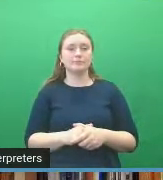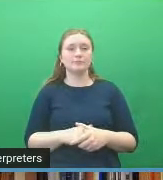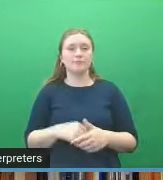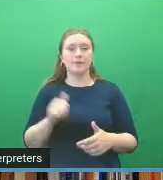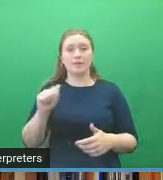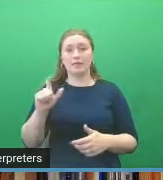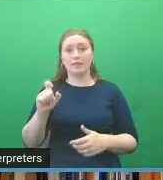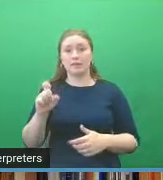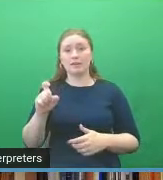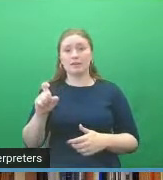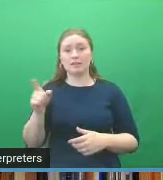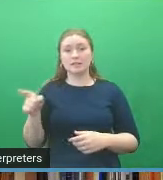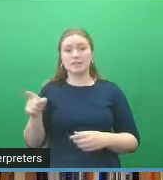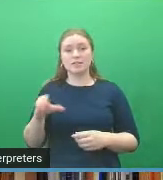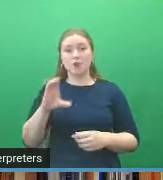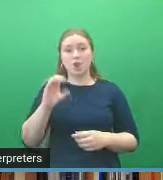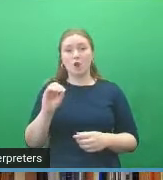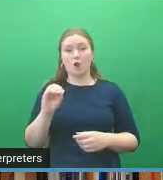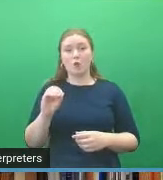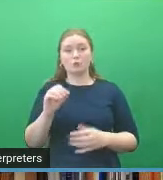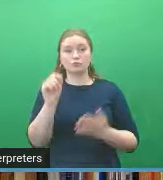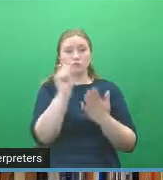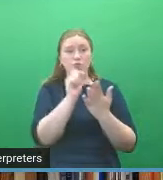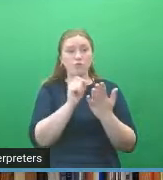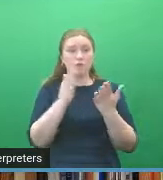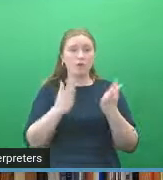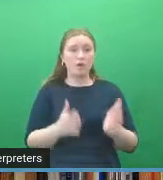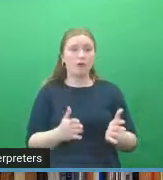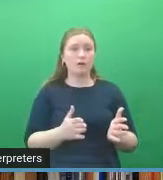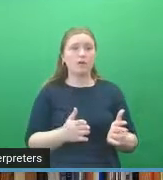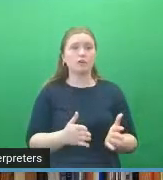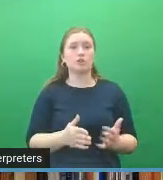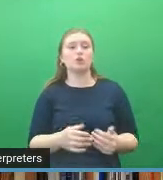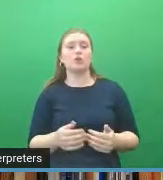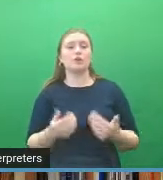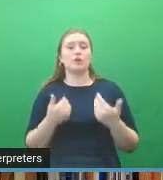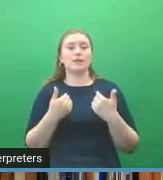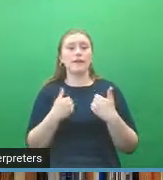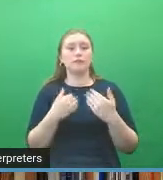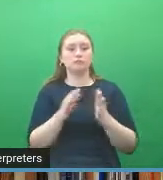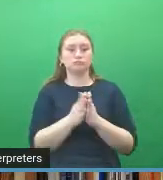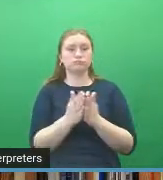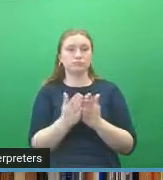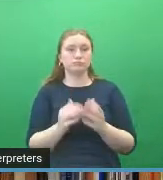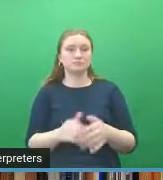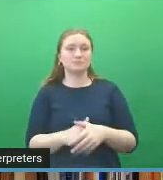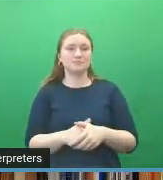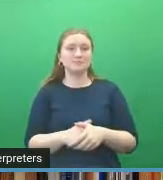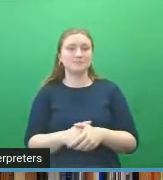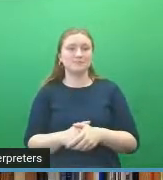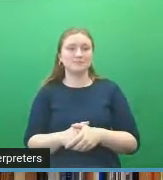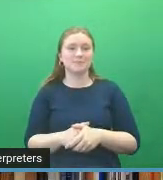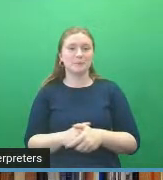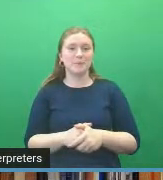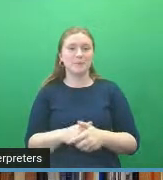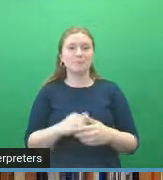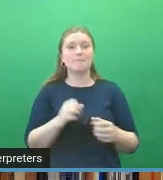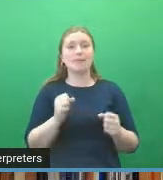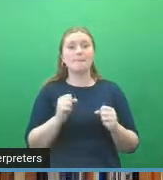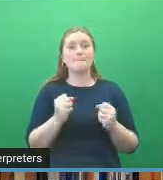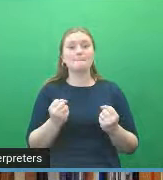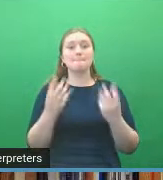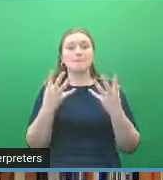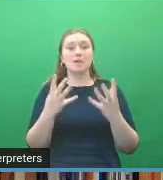was a co-author and researcher for the NMC Horizon Report series, which analyzed technology uptake across global museums,